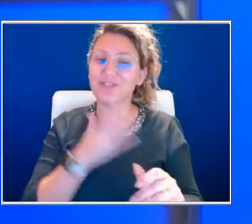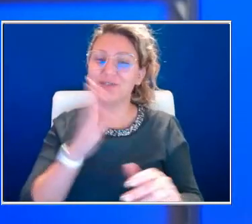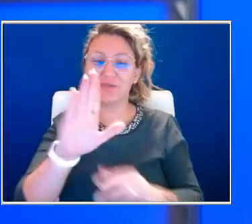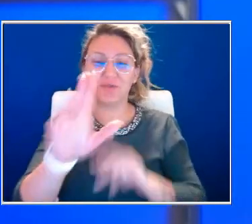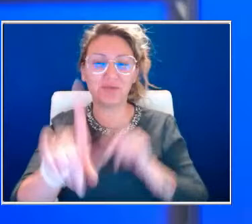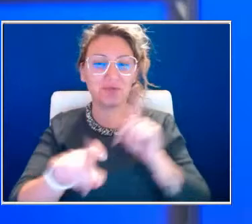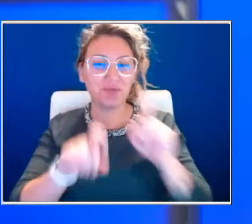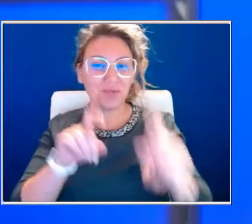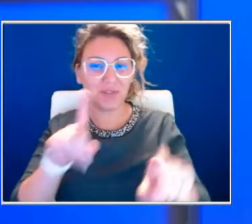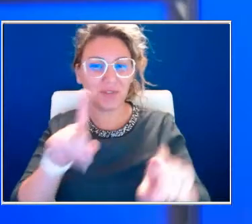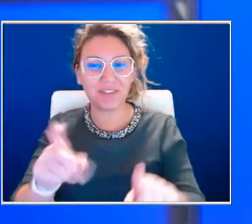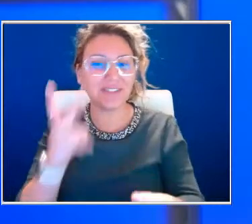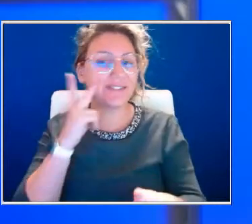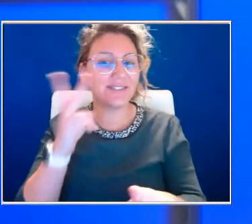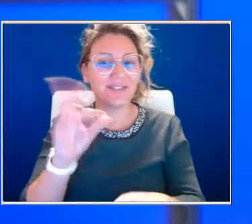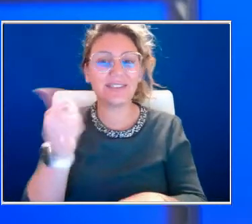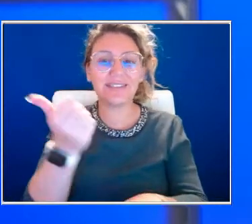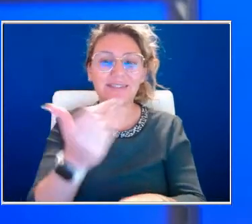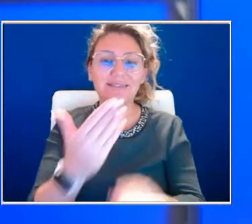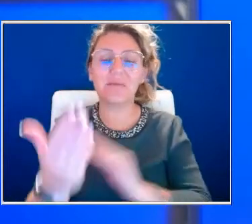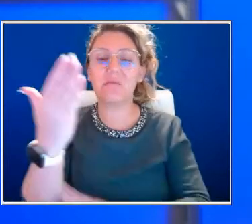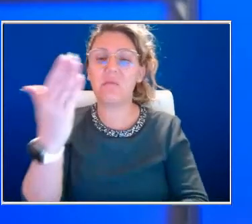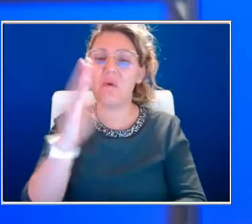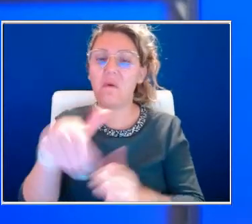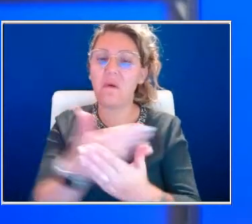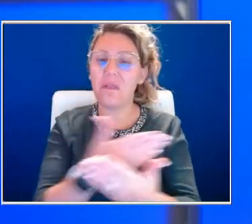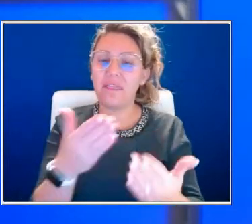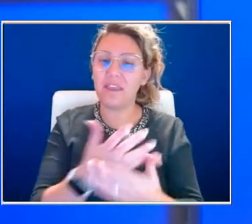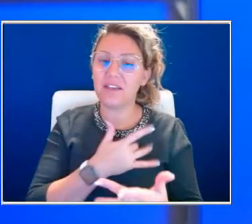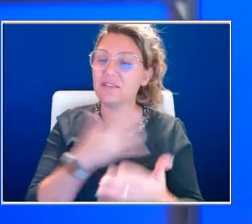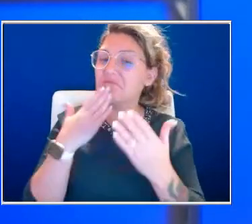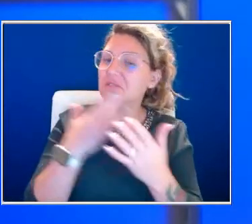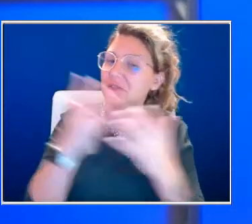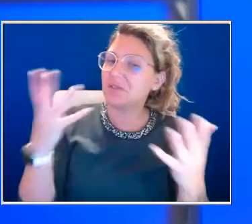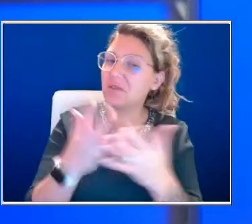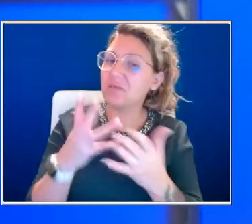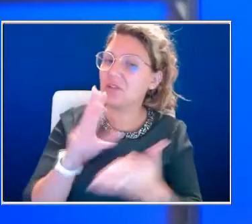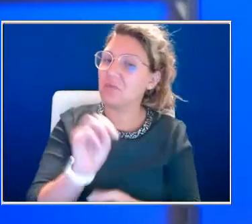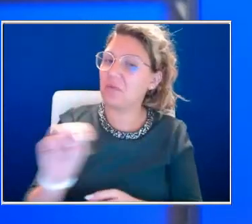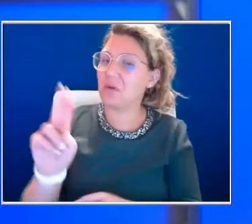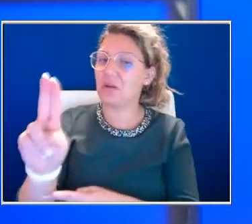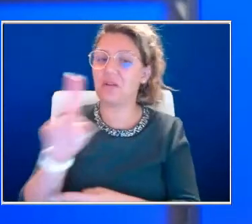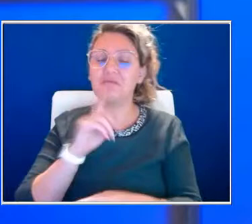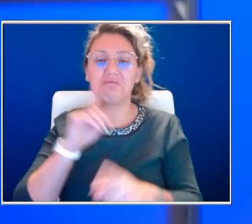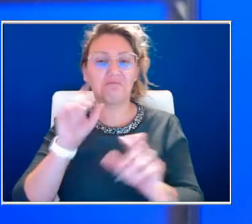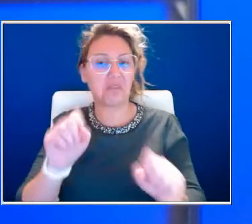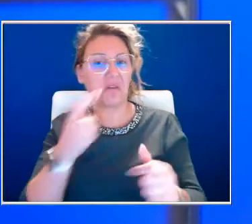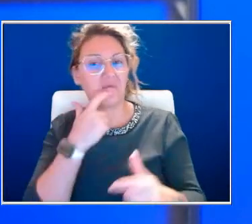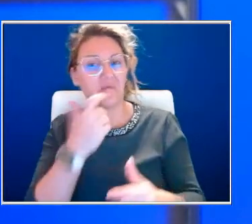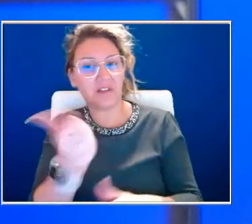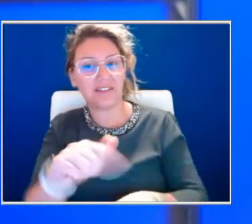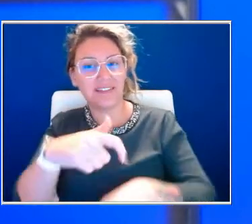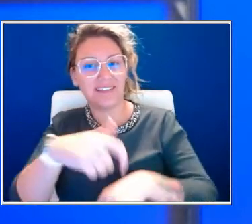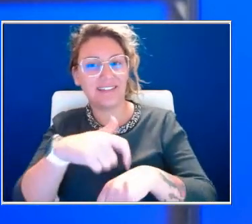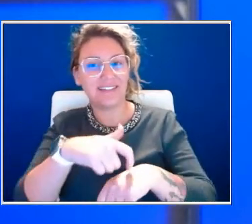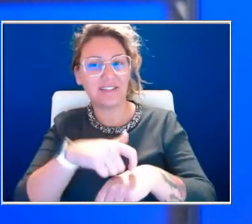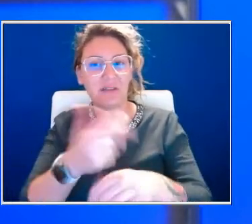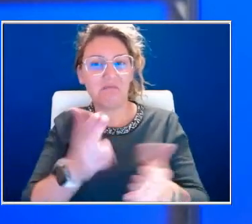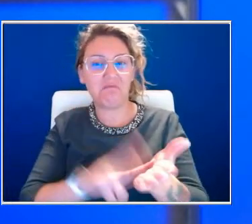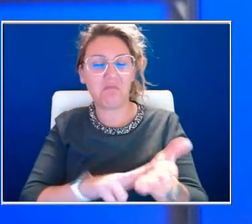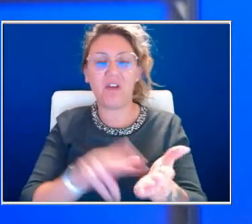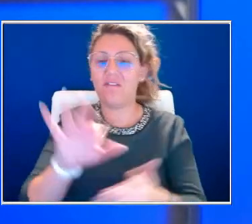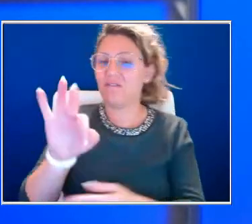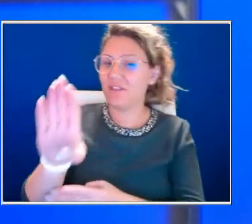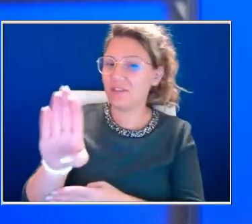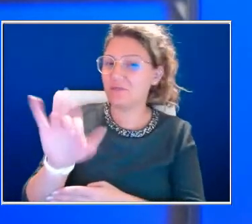All Things Heart. And thank you so much for being with us here on the Morning Medical Update. You can catch our updates anytime by logging back onto Facebook, YouTube, and